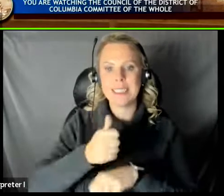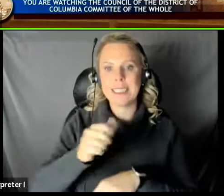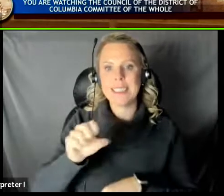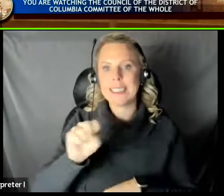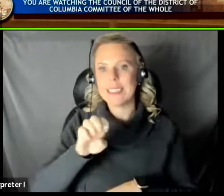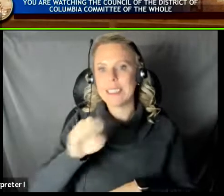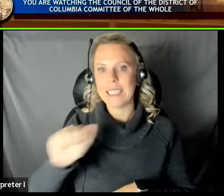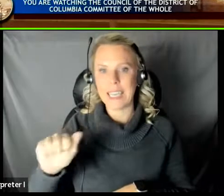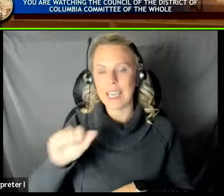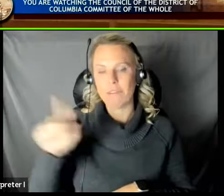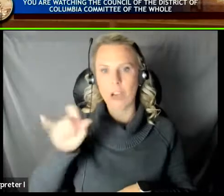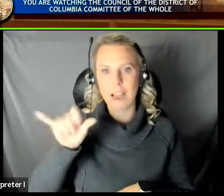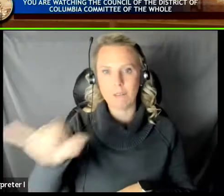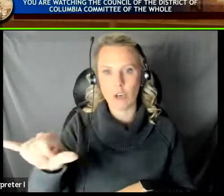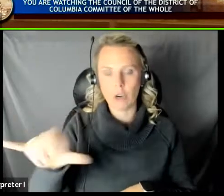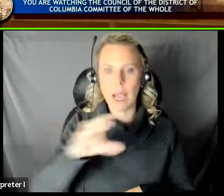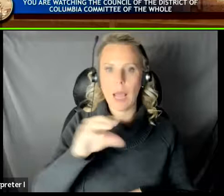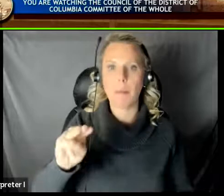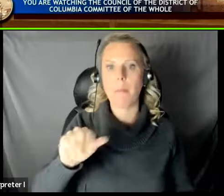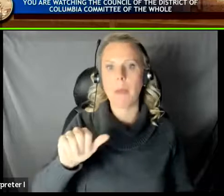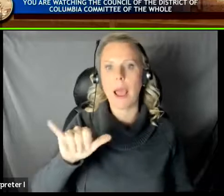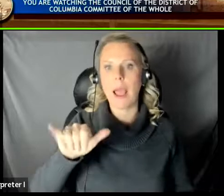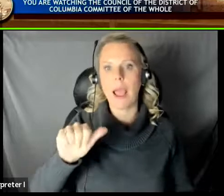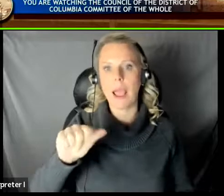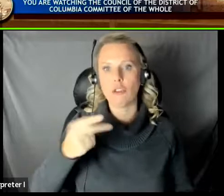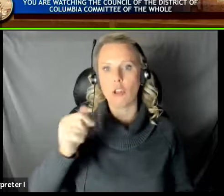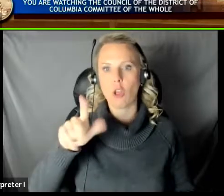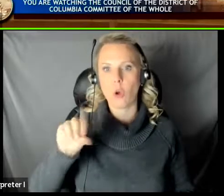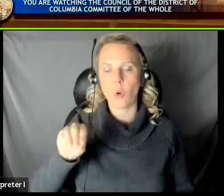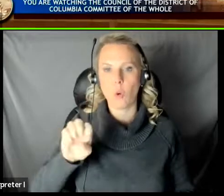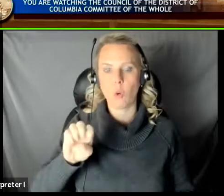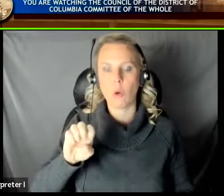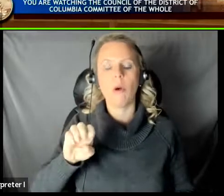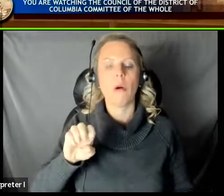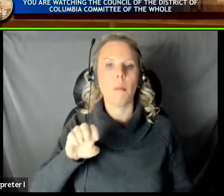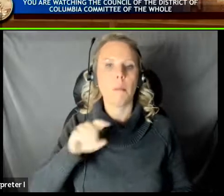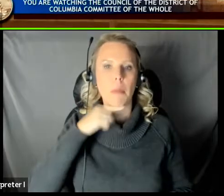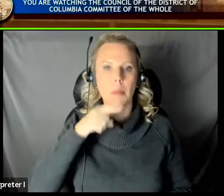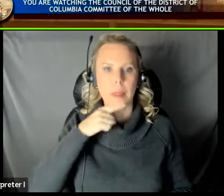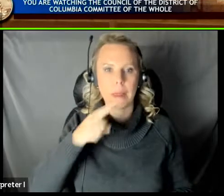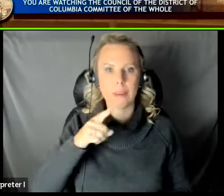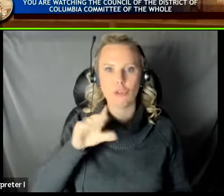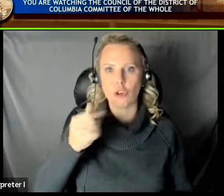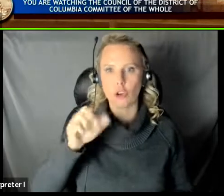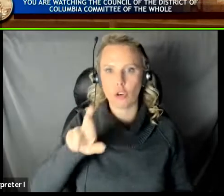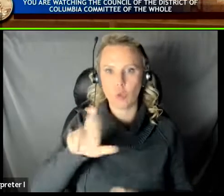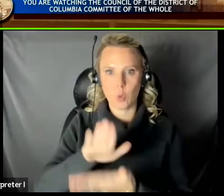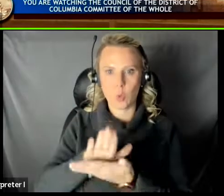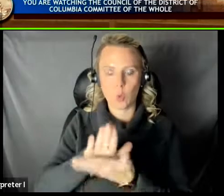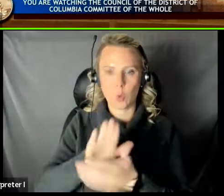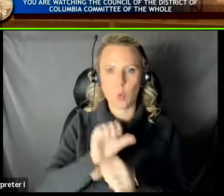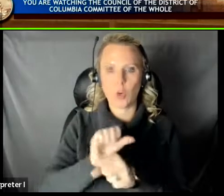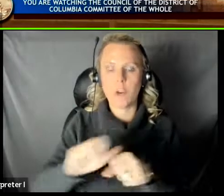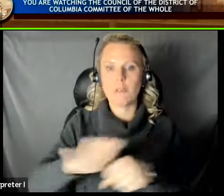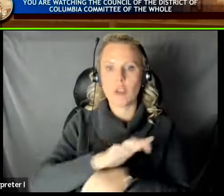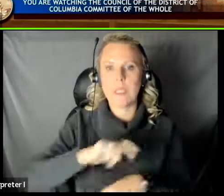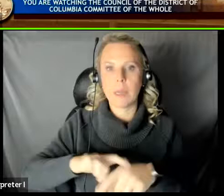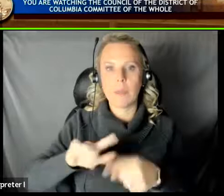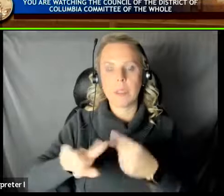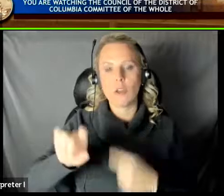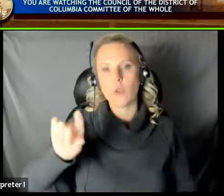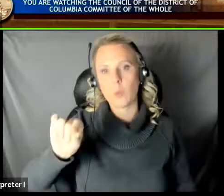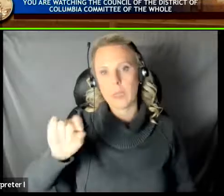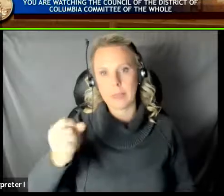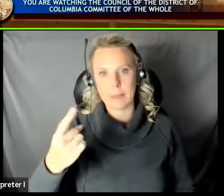Foundation and the Maya Angelou Public Charter School, where he worked full-time until 2011. While